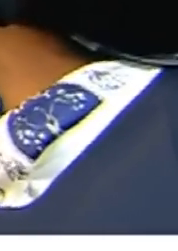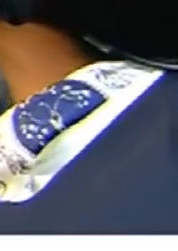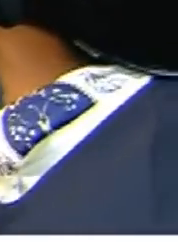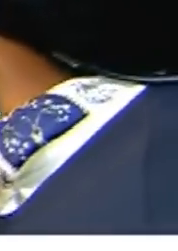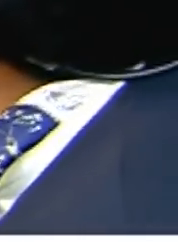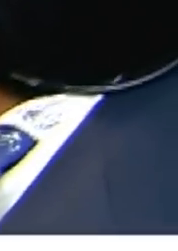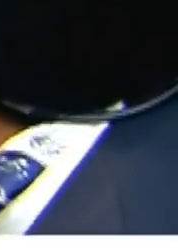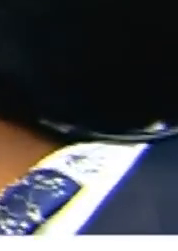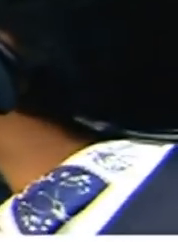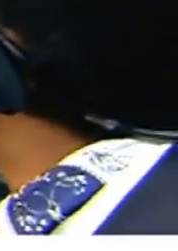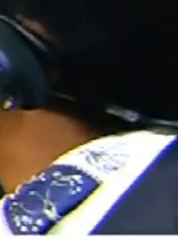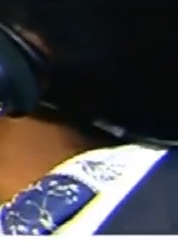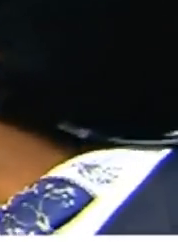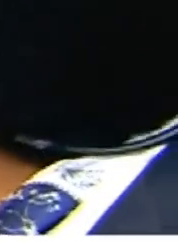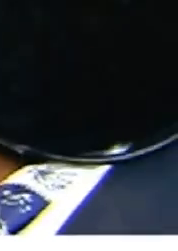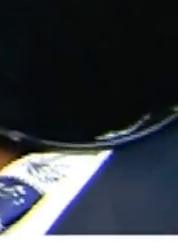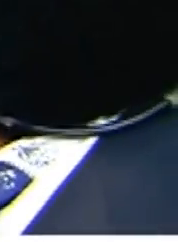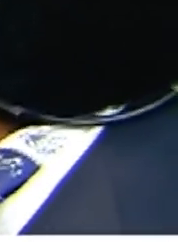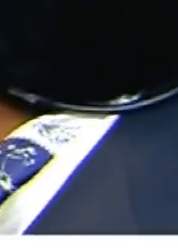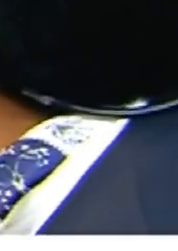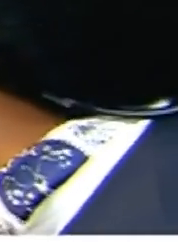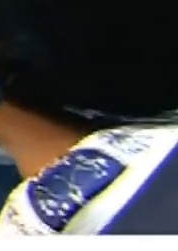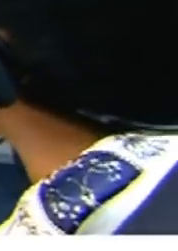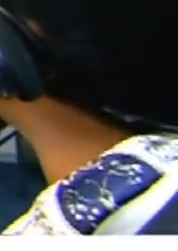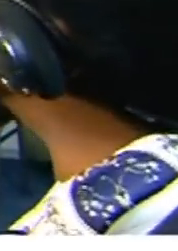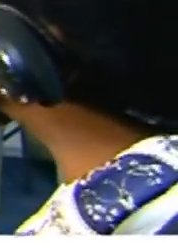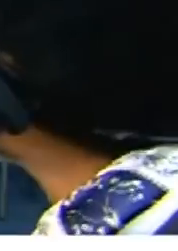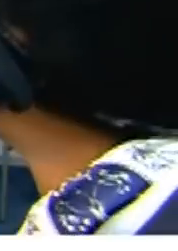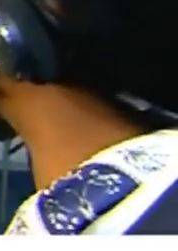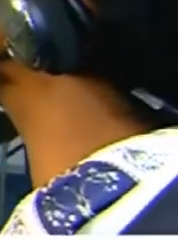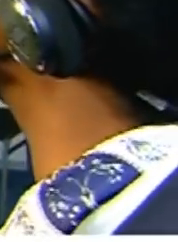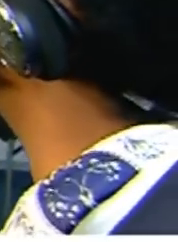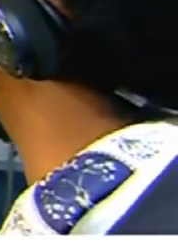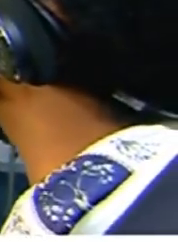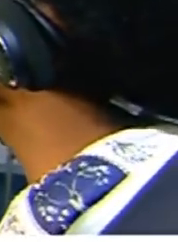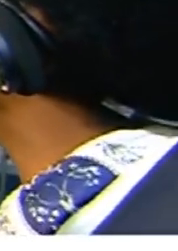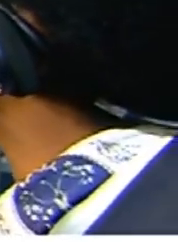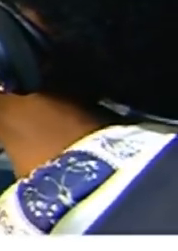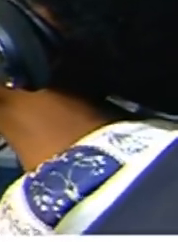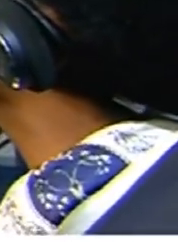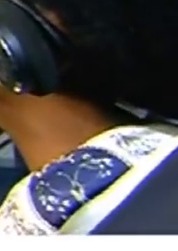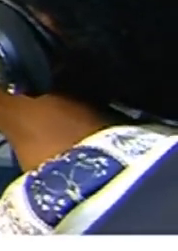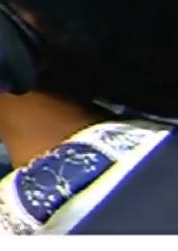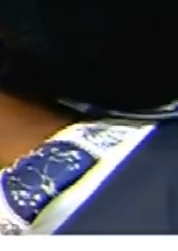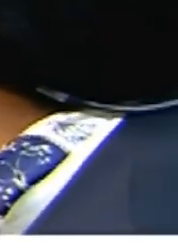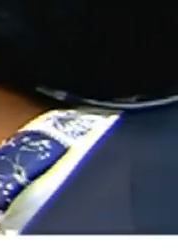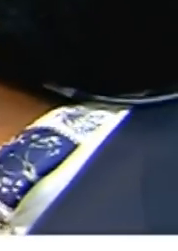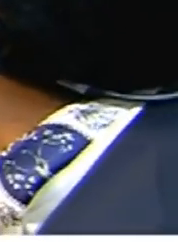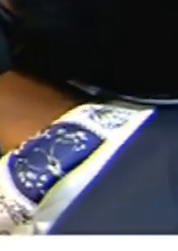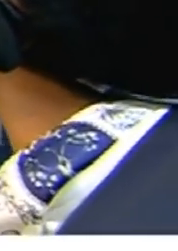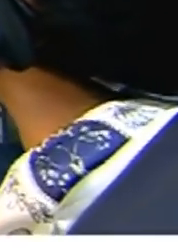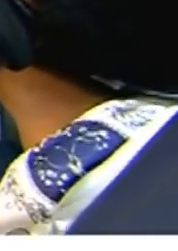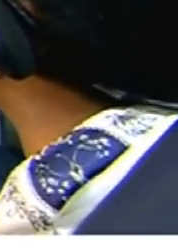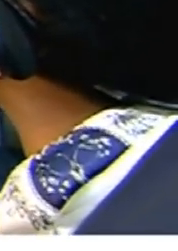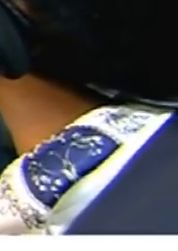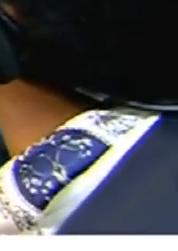have water, there are no roads? I mean, really in the countryside, do you think we can reach that stage that